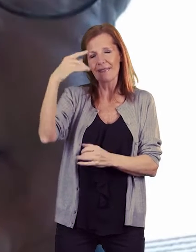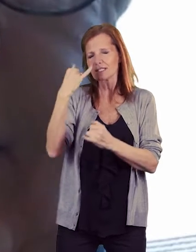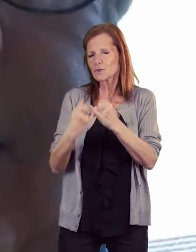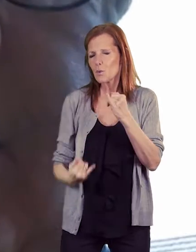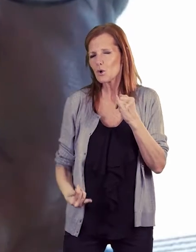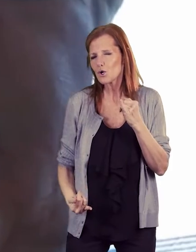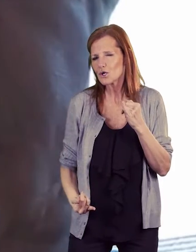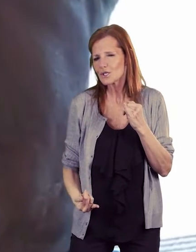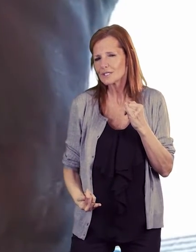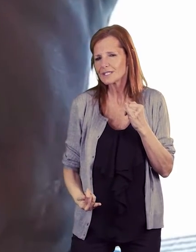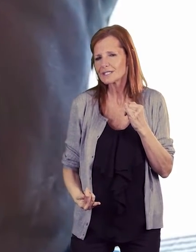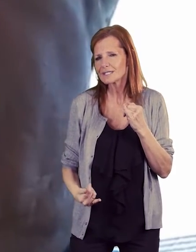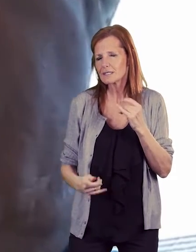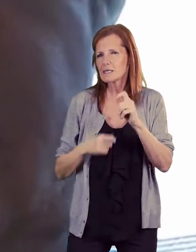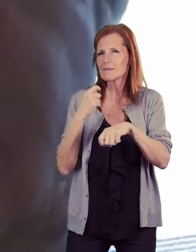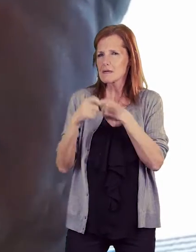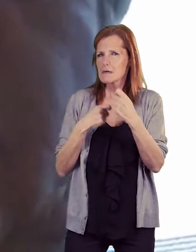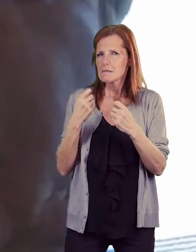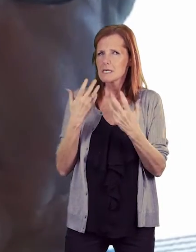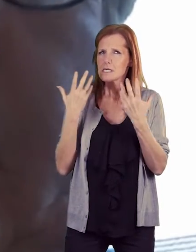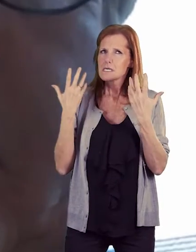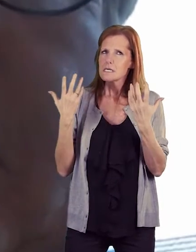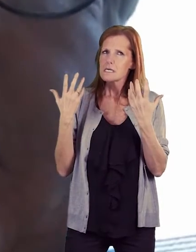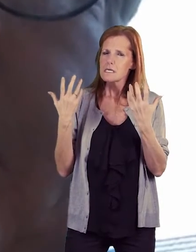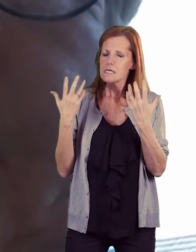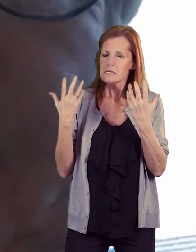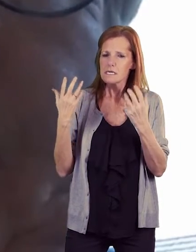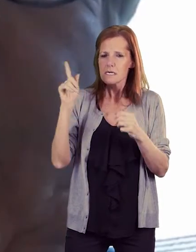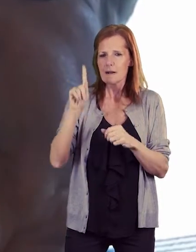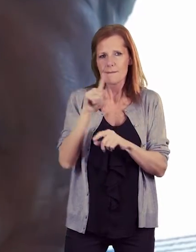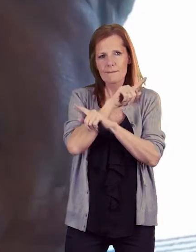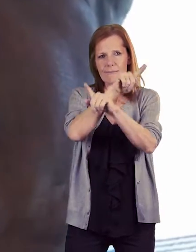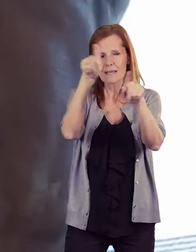really, that causes the major problems.